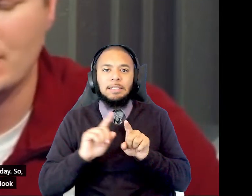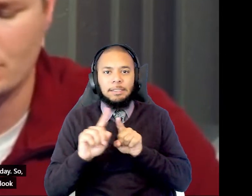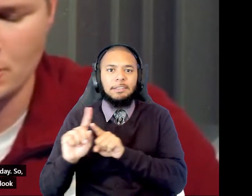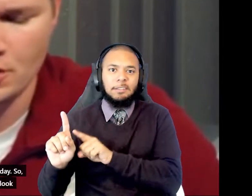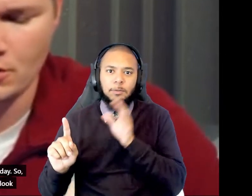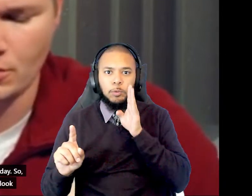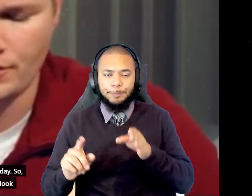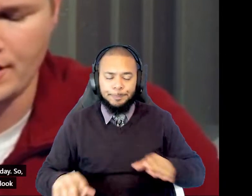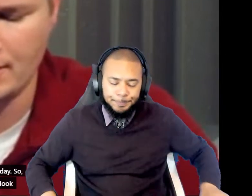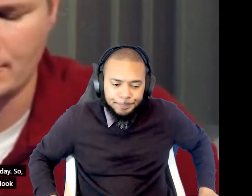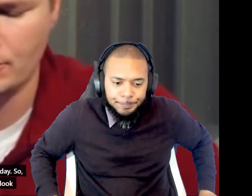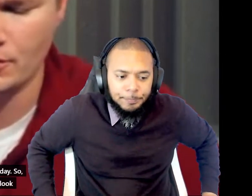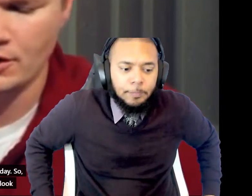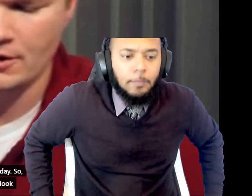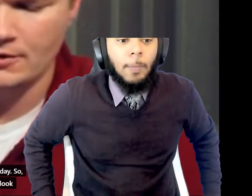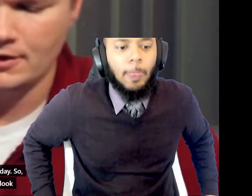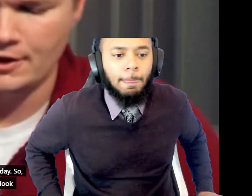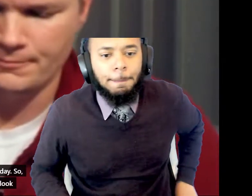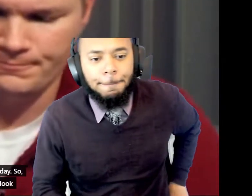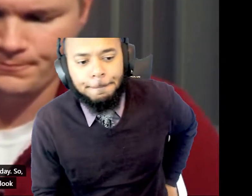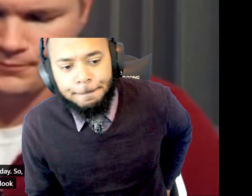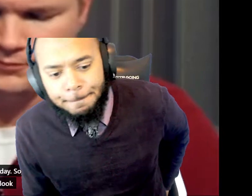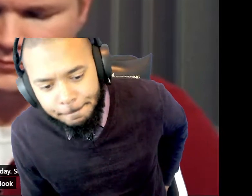here, the argument sandwich or the data dump. So